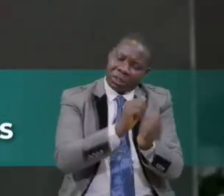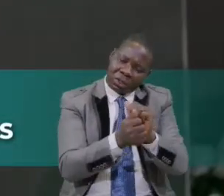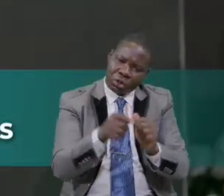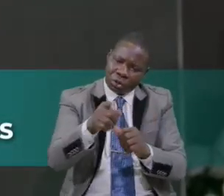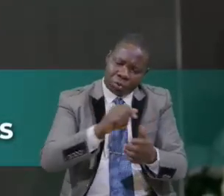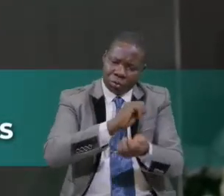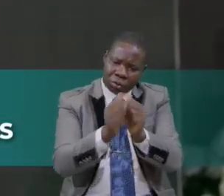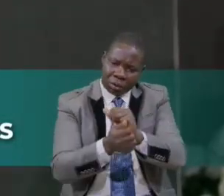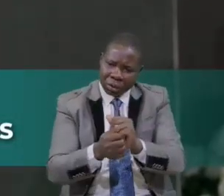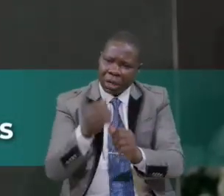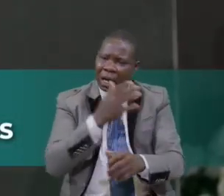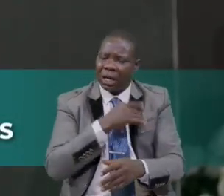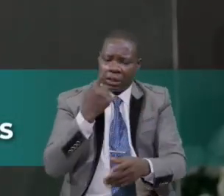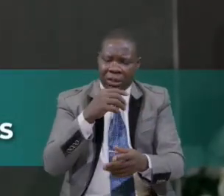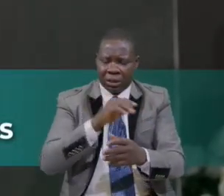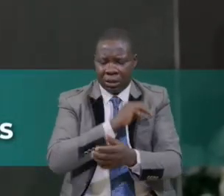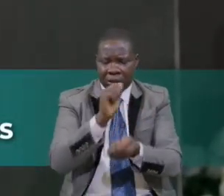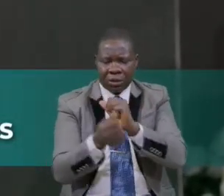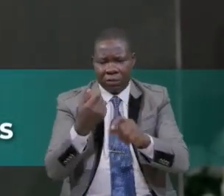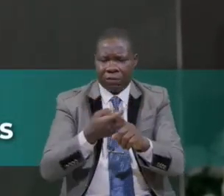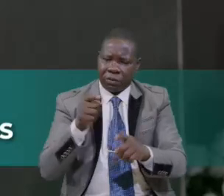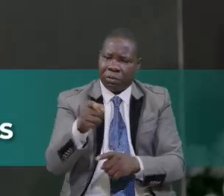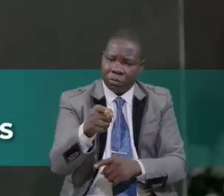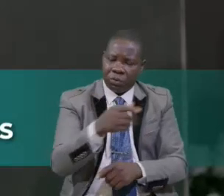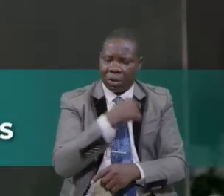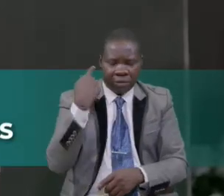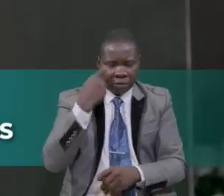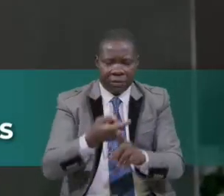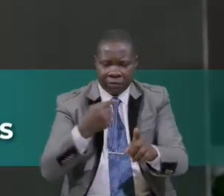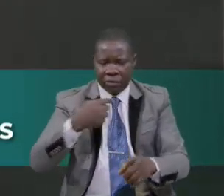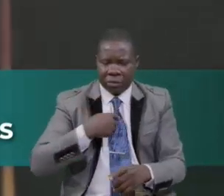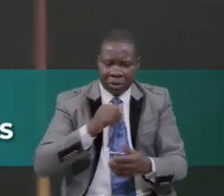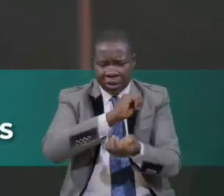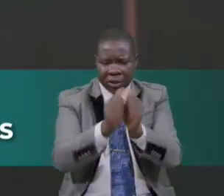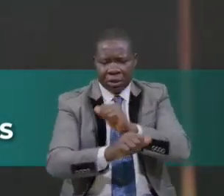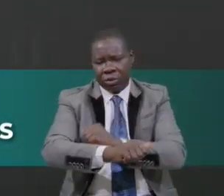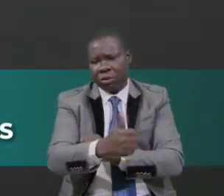other people, we will change this nation.